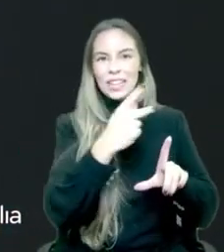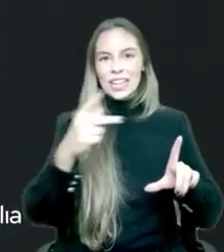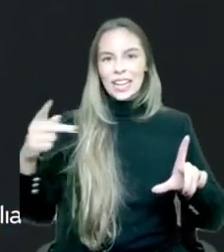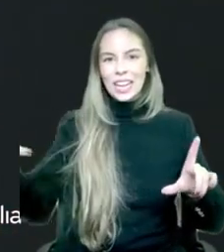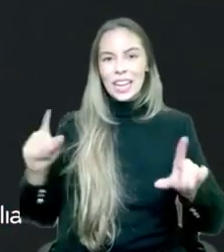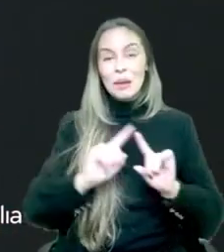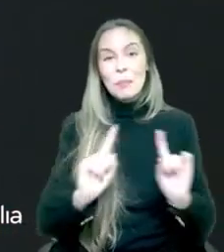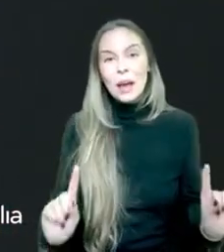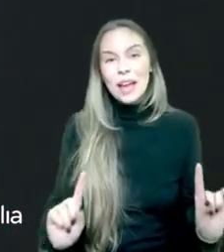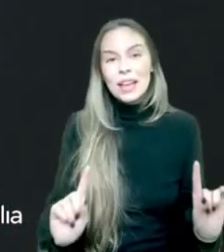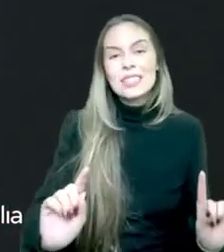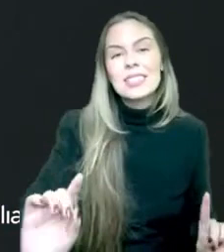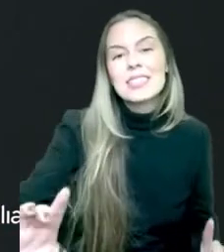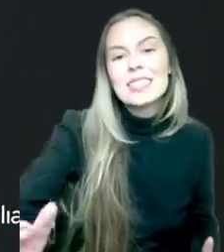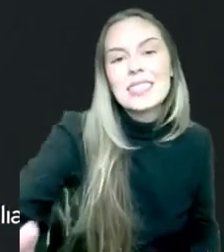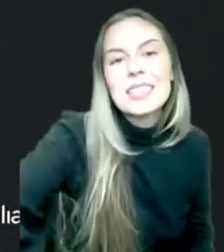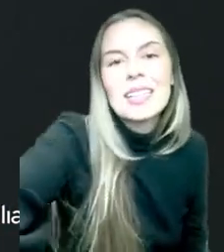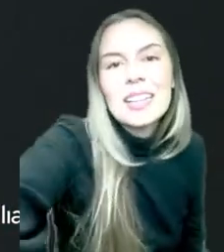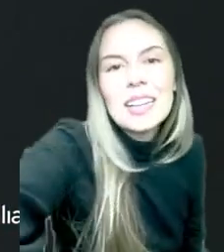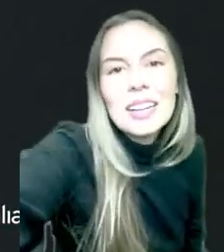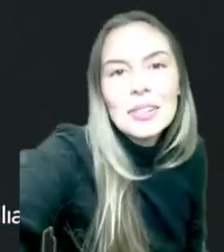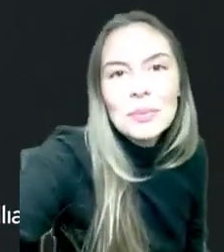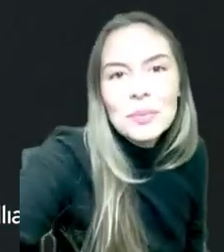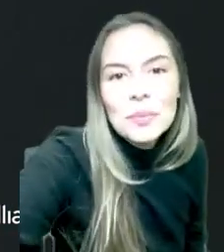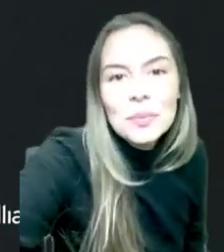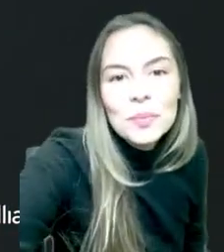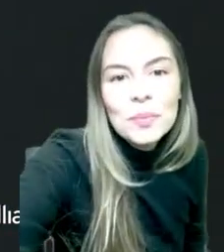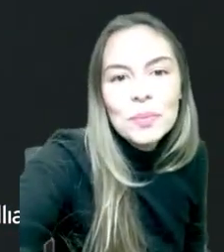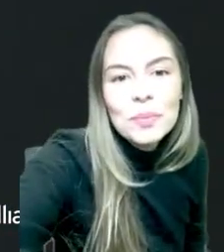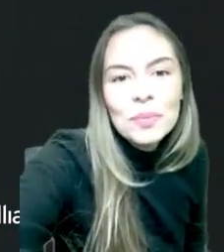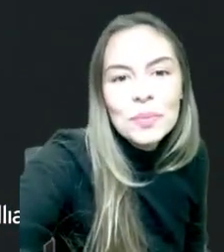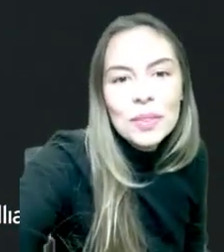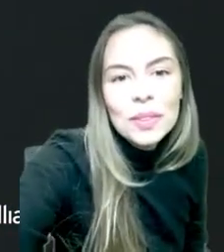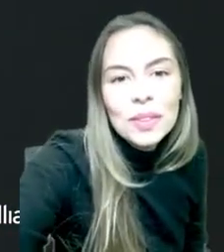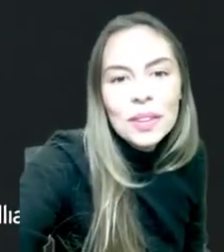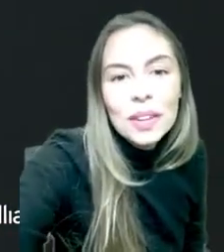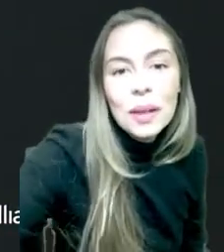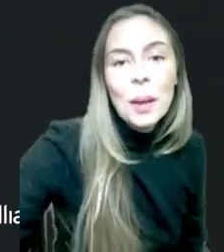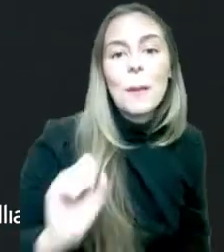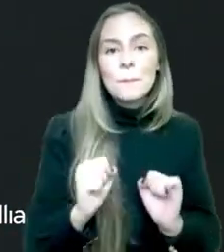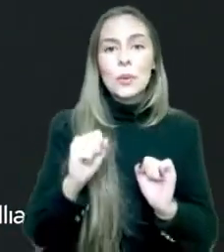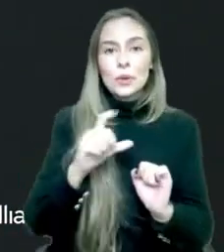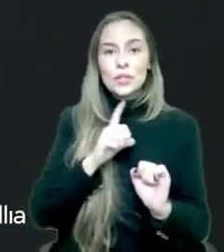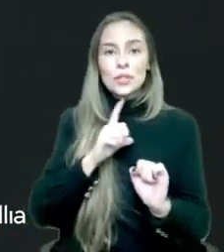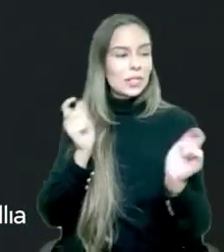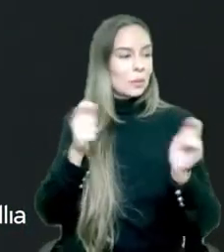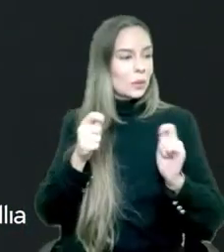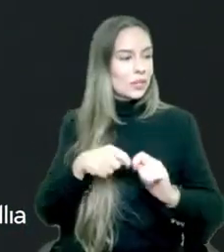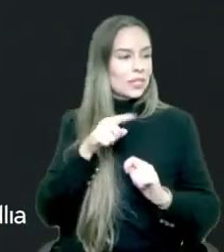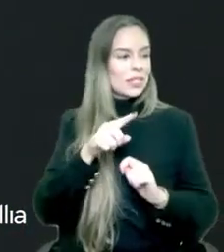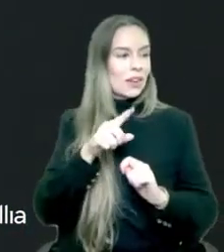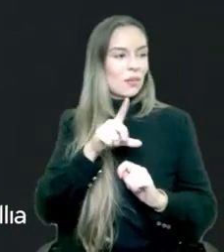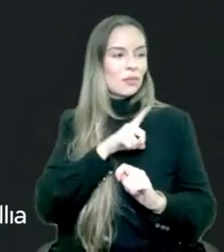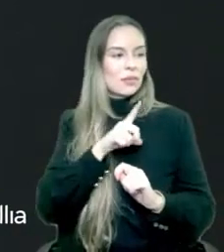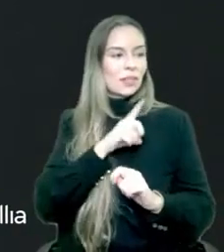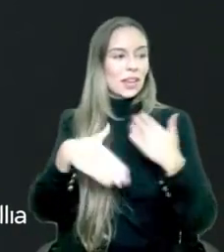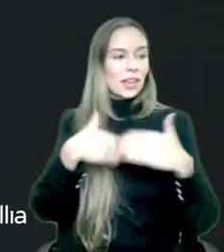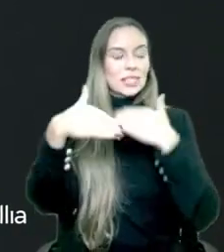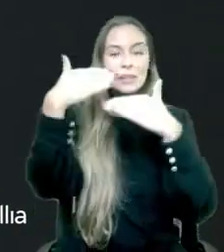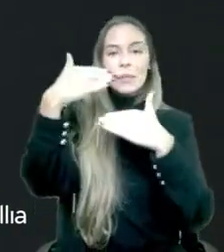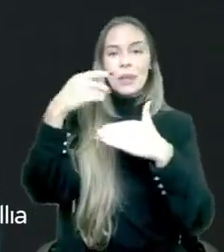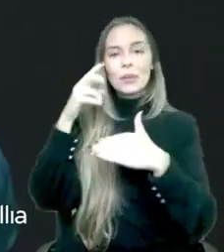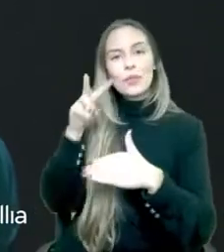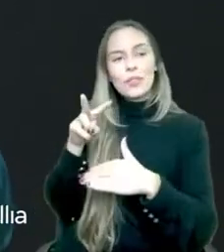But I do see that there could be a future, again, just personal thoughts, of where you begin to see this growing and you begin to see the multi-potentiality of the